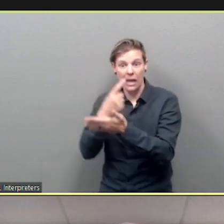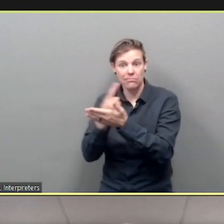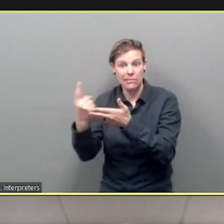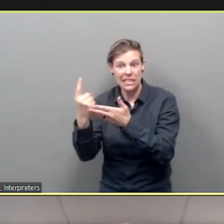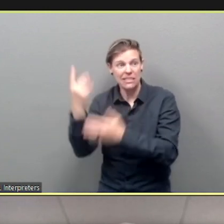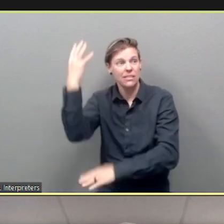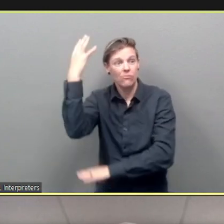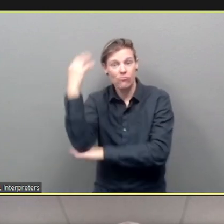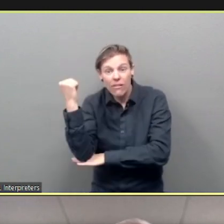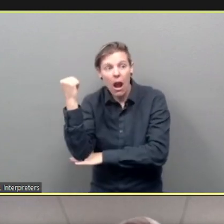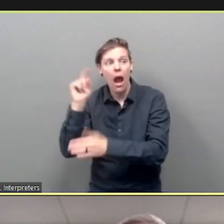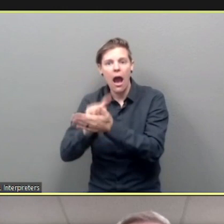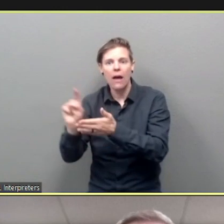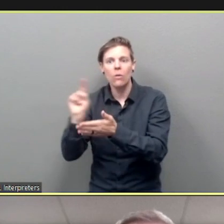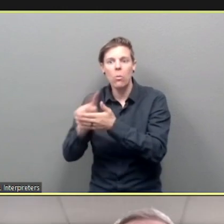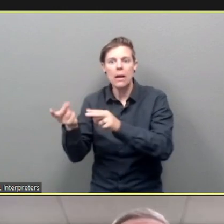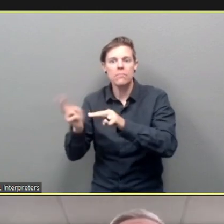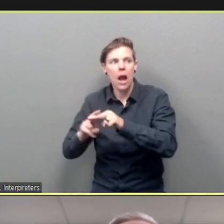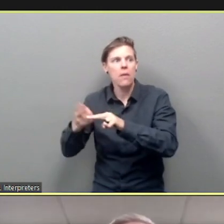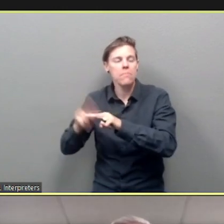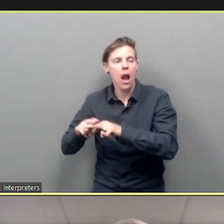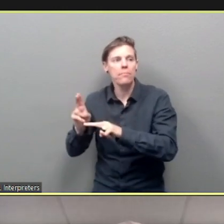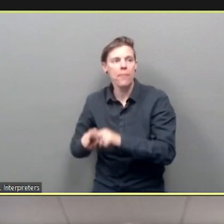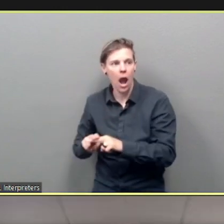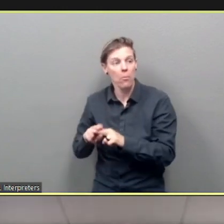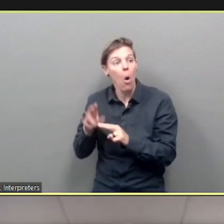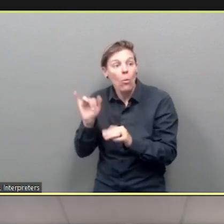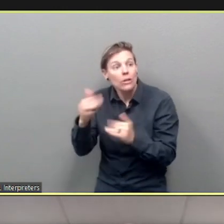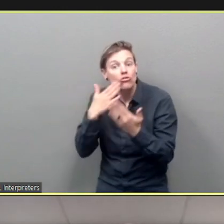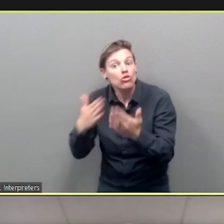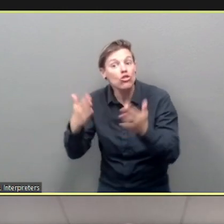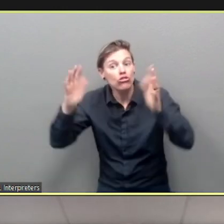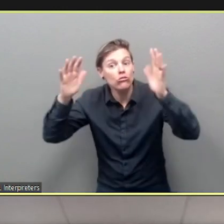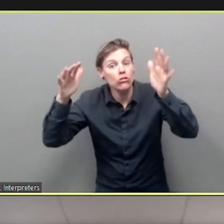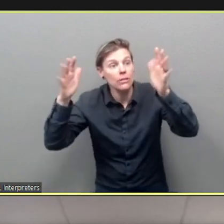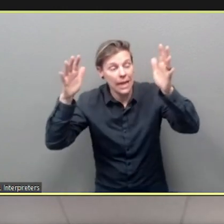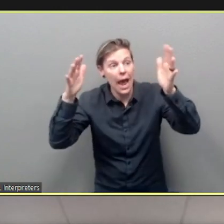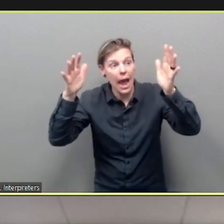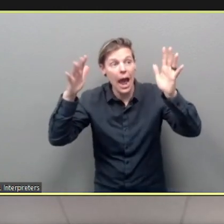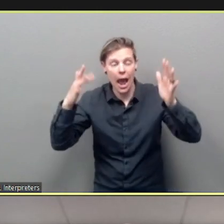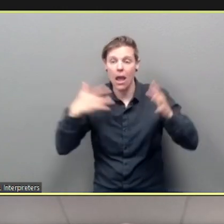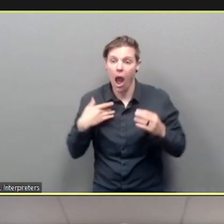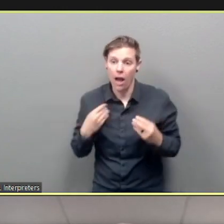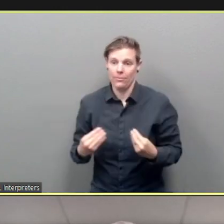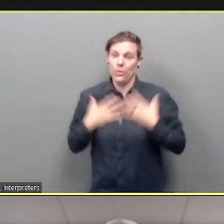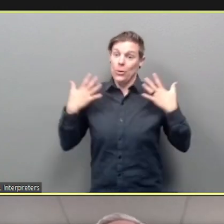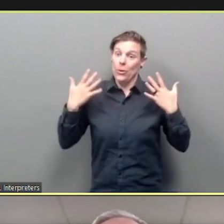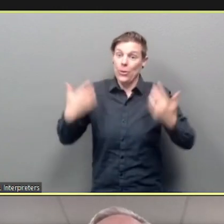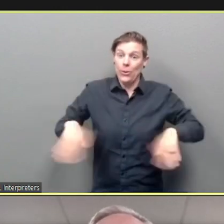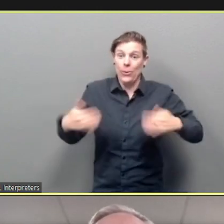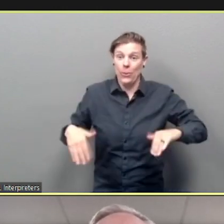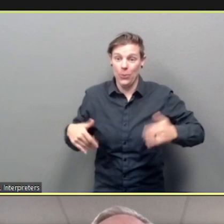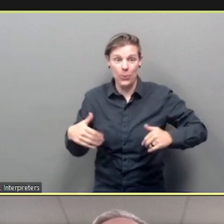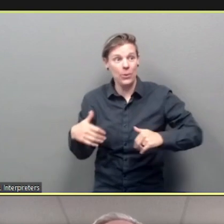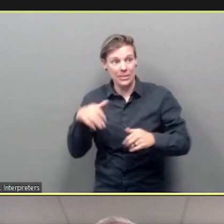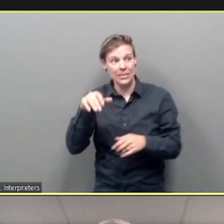up. And that's really good to see, because if we're giving, let's just, to make the math easy for me, if